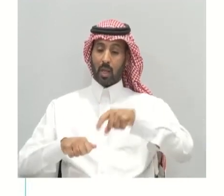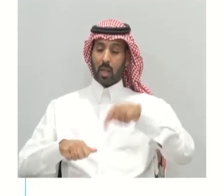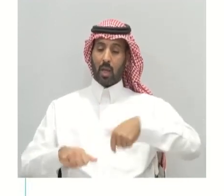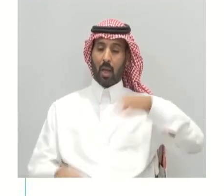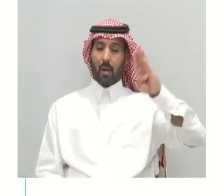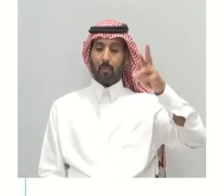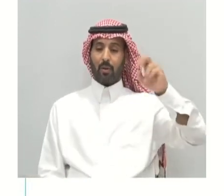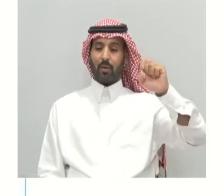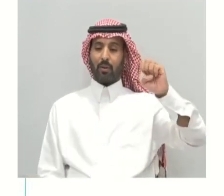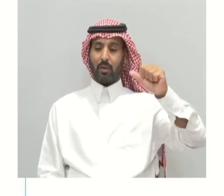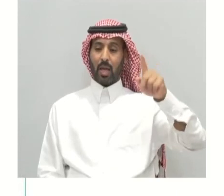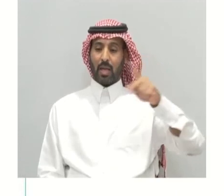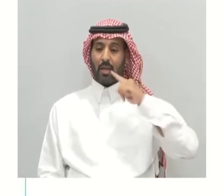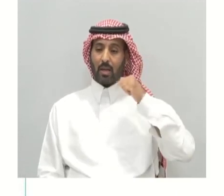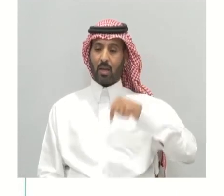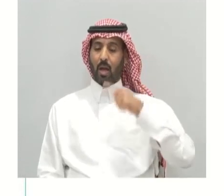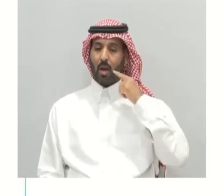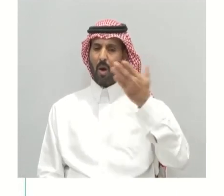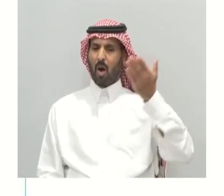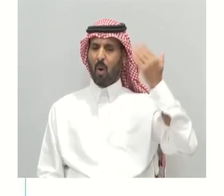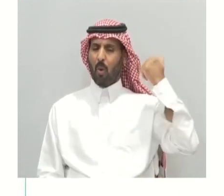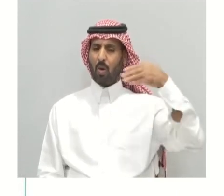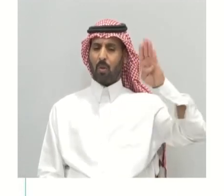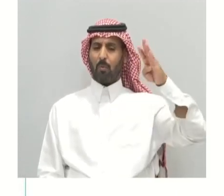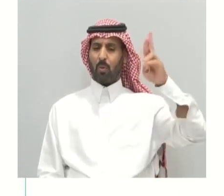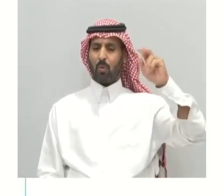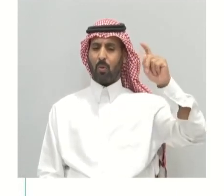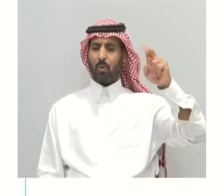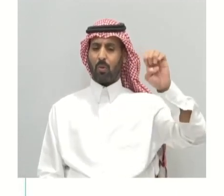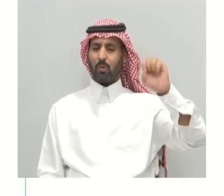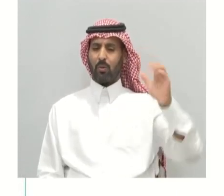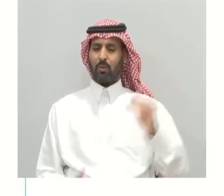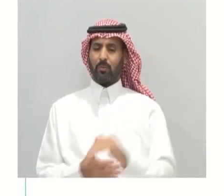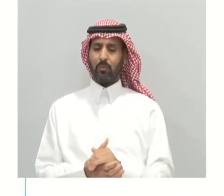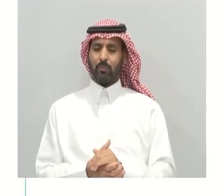Break, broke. Break, broke.